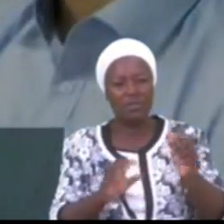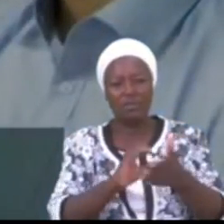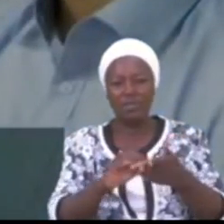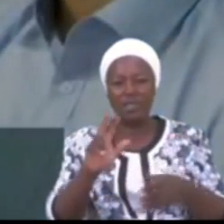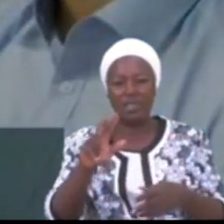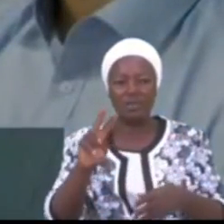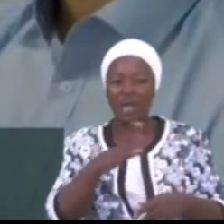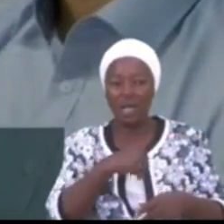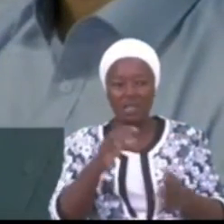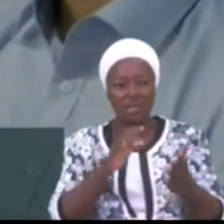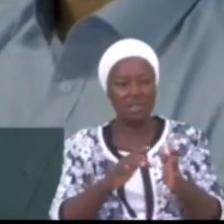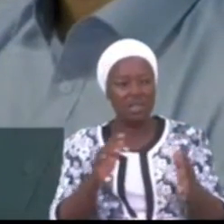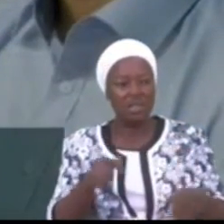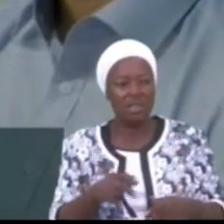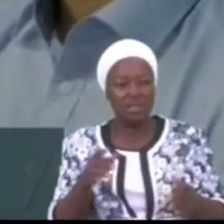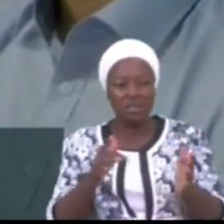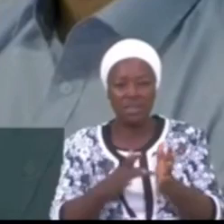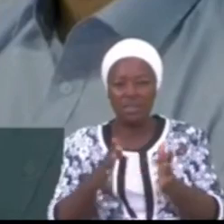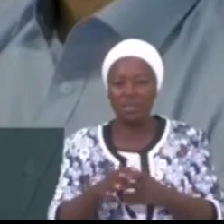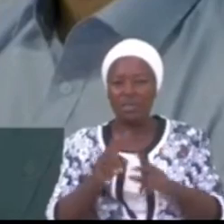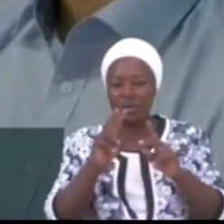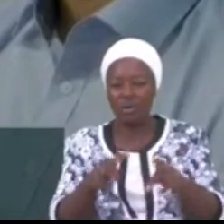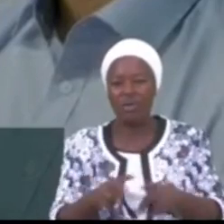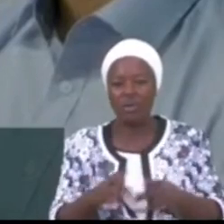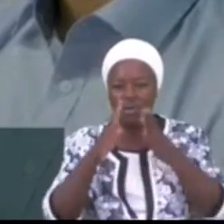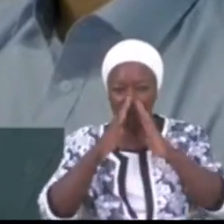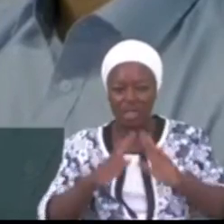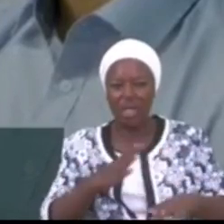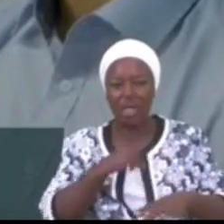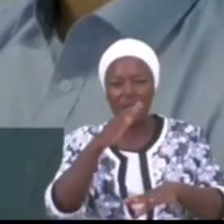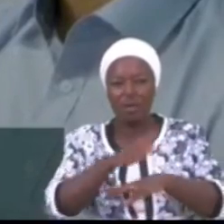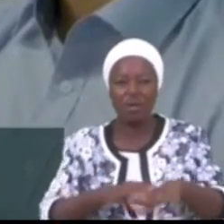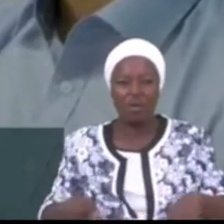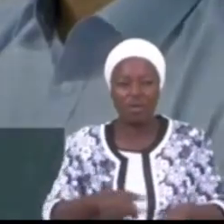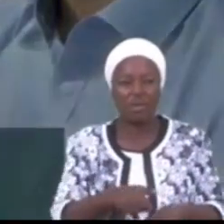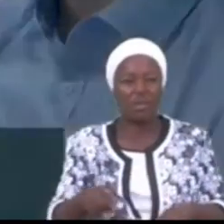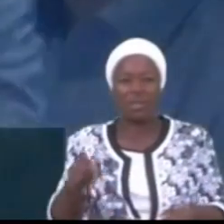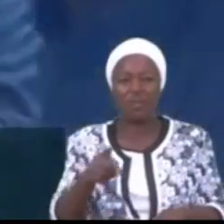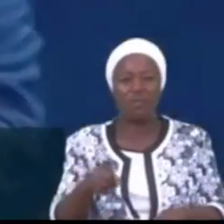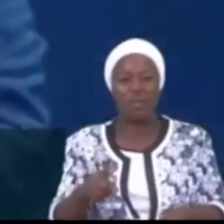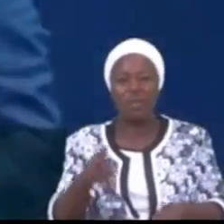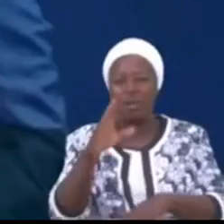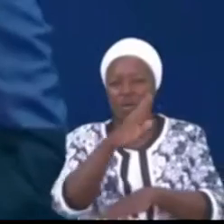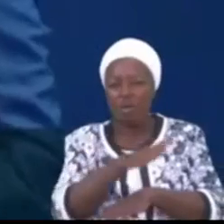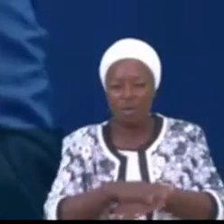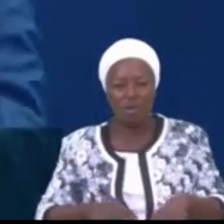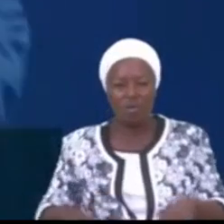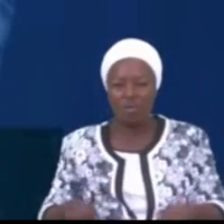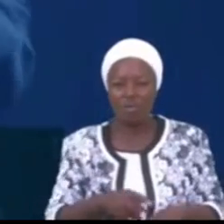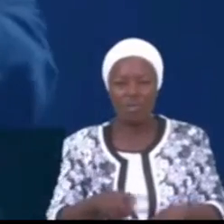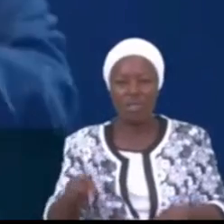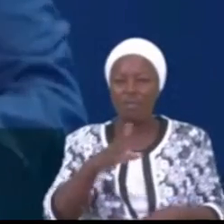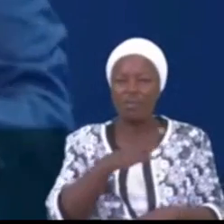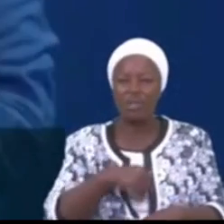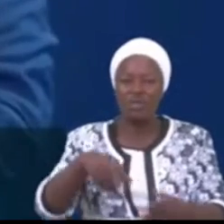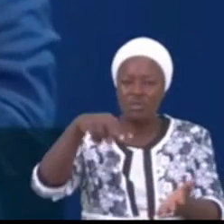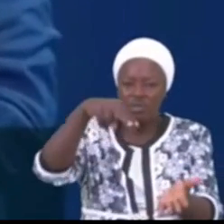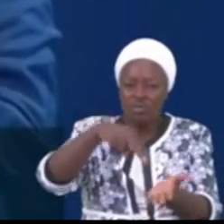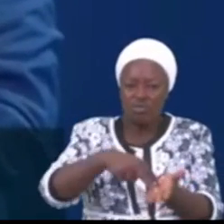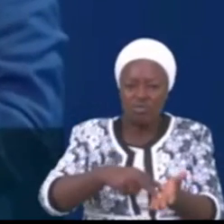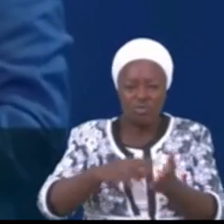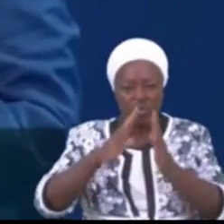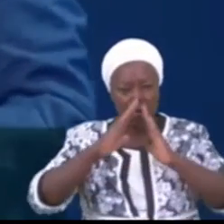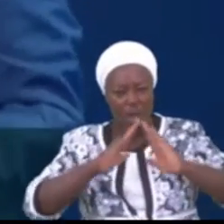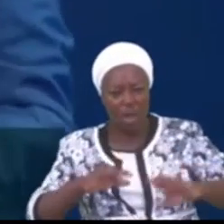stood still and called them. Called them. To salvation, called